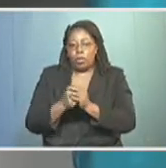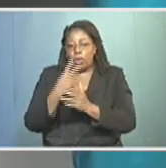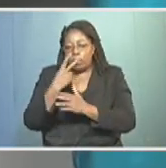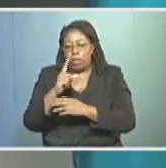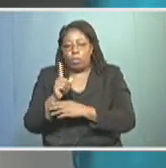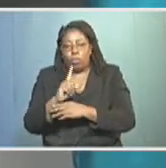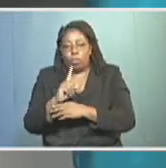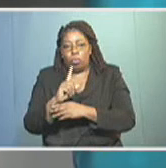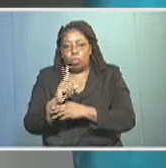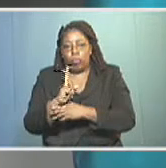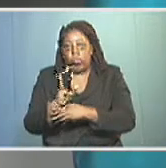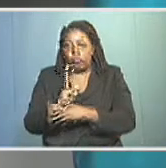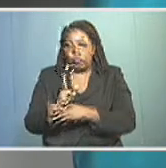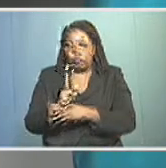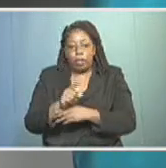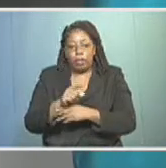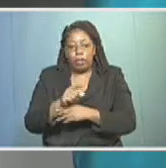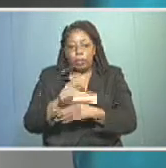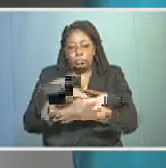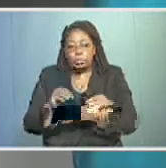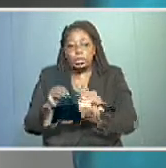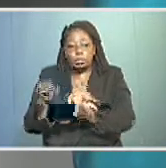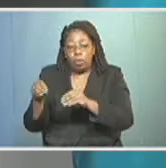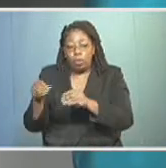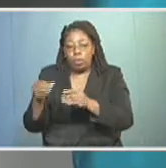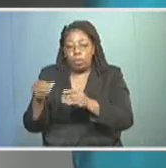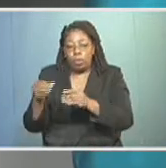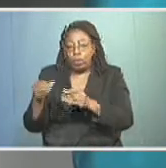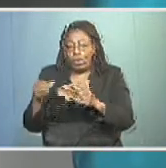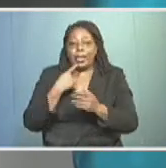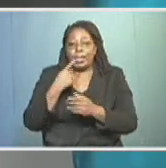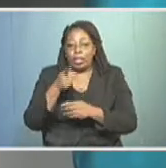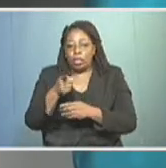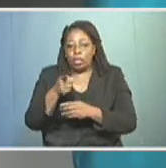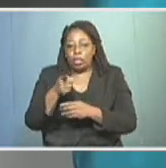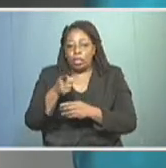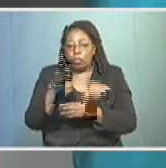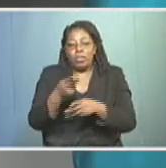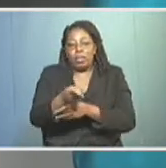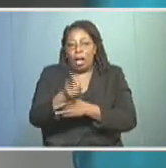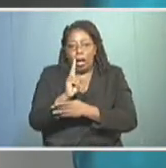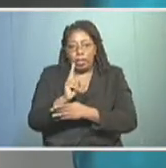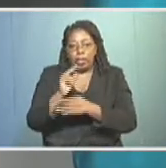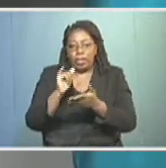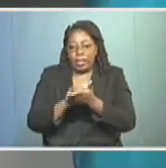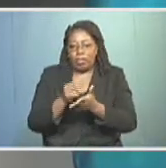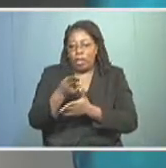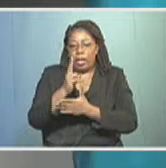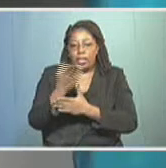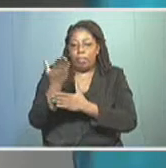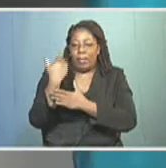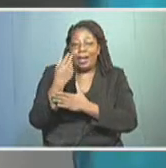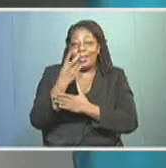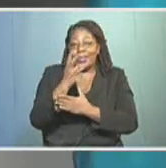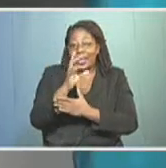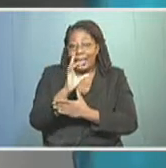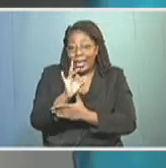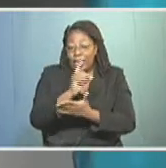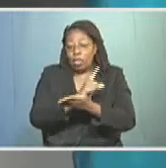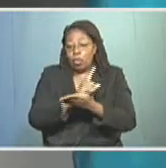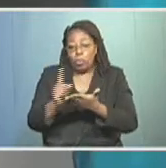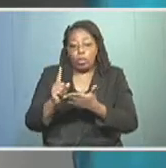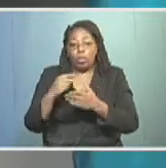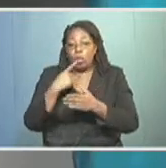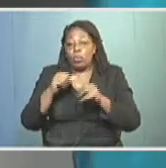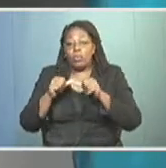where they are to be placed. Because I will tell you, there are persons that are hired, that were hired in the last 8 weeks, that are still